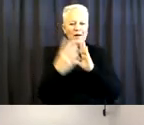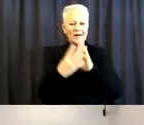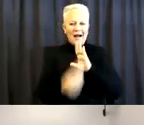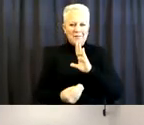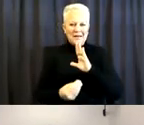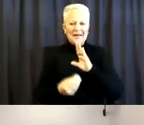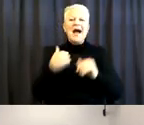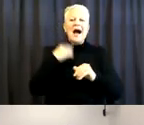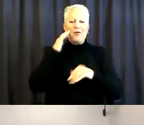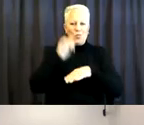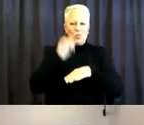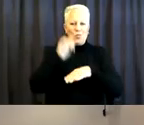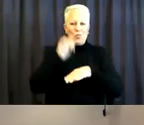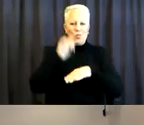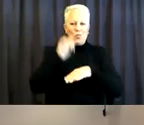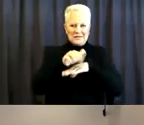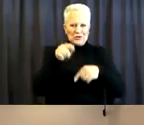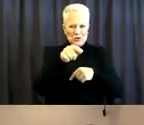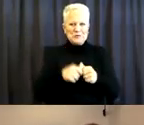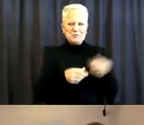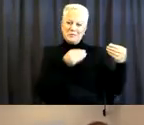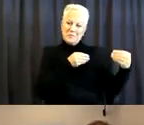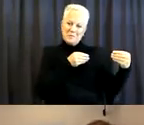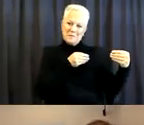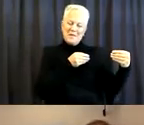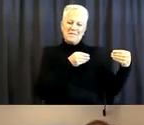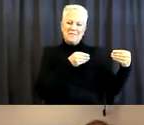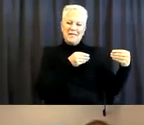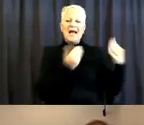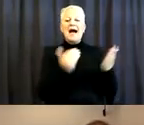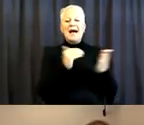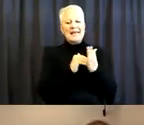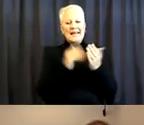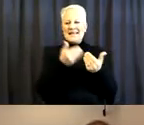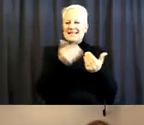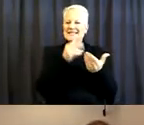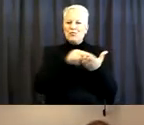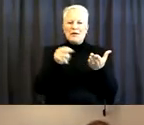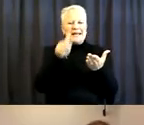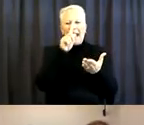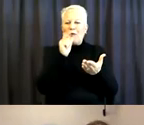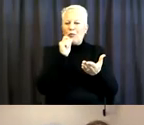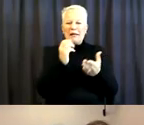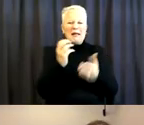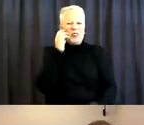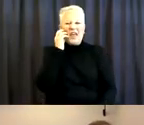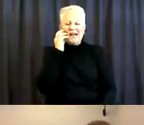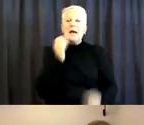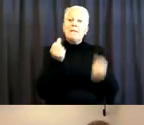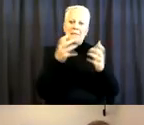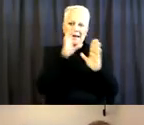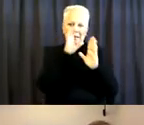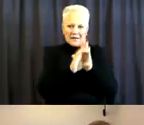copy that I will be sending to you. Here it is. Again, an easy read, not really, really thick, lots